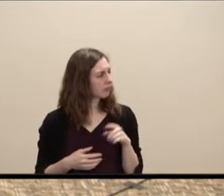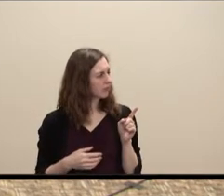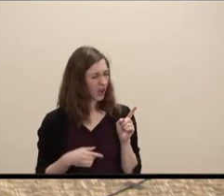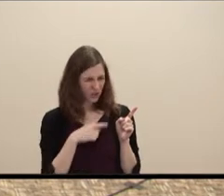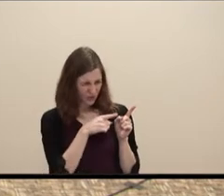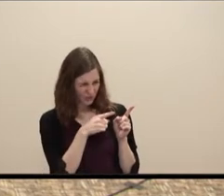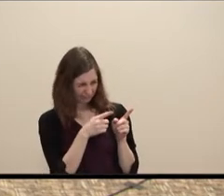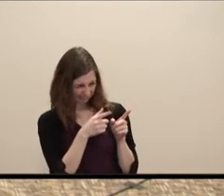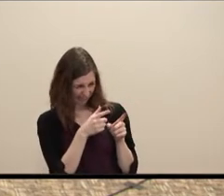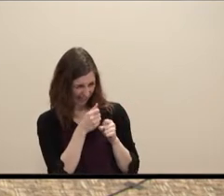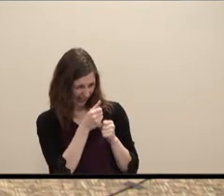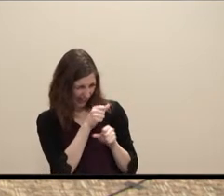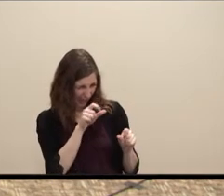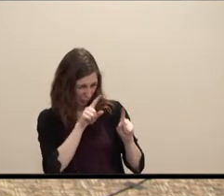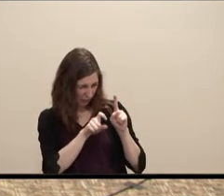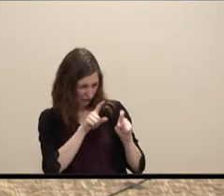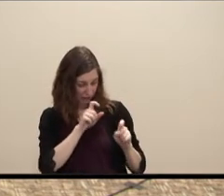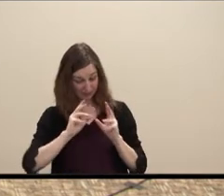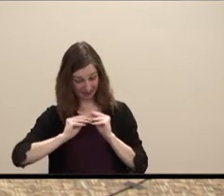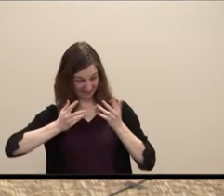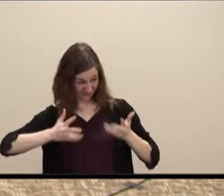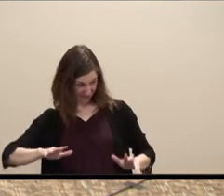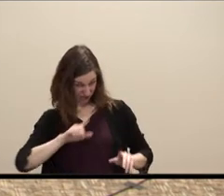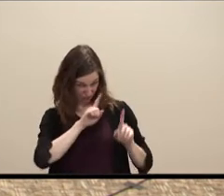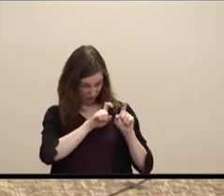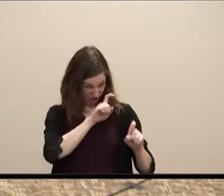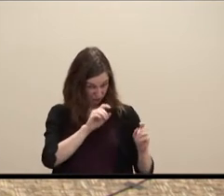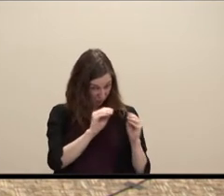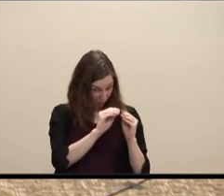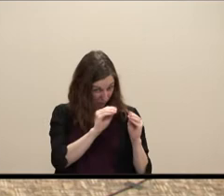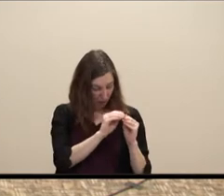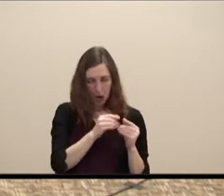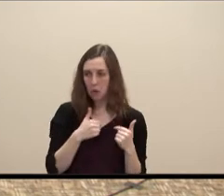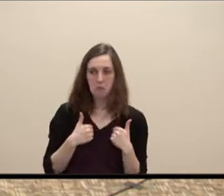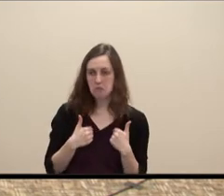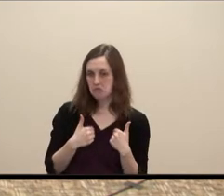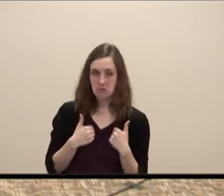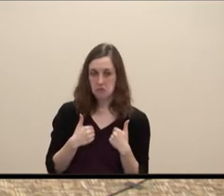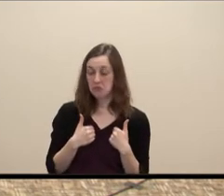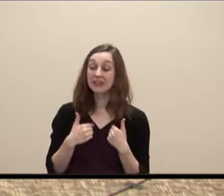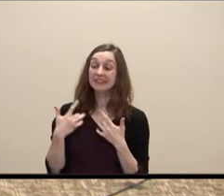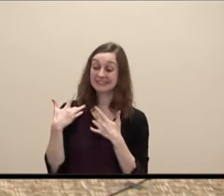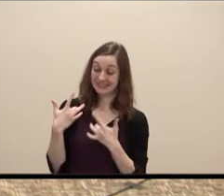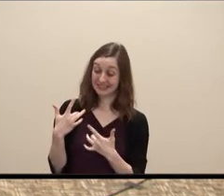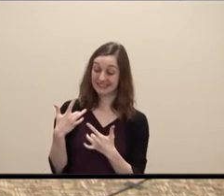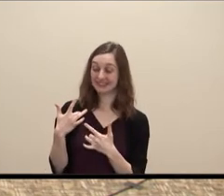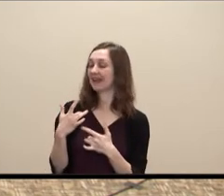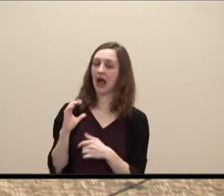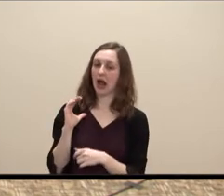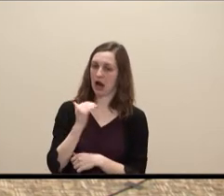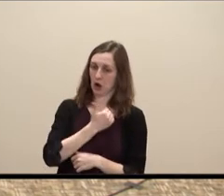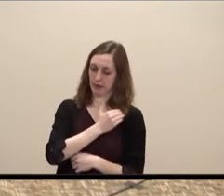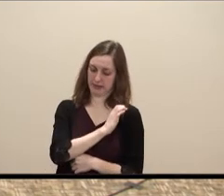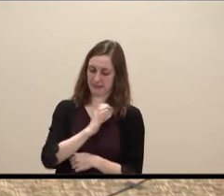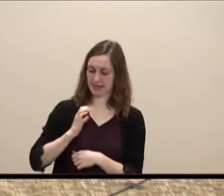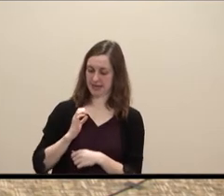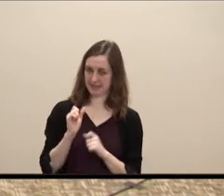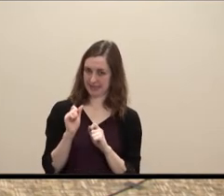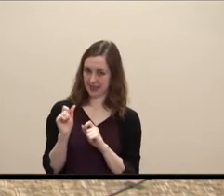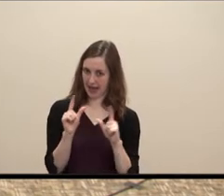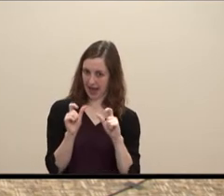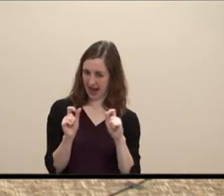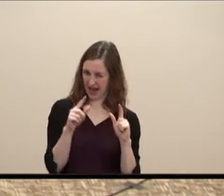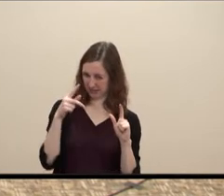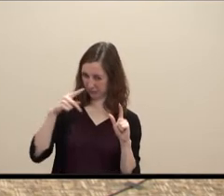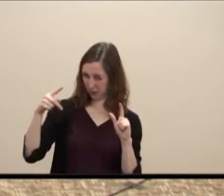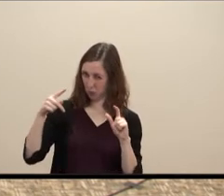had any. I've been sending the slides out to the committee after the meeting because typically we don't get them from the